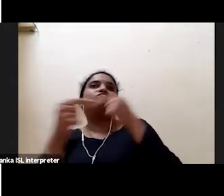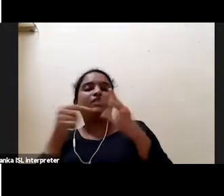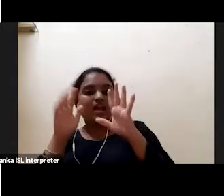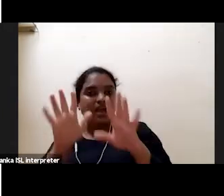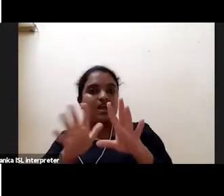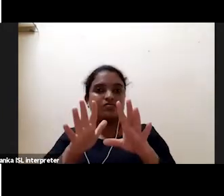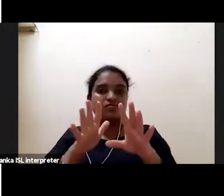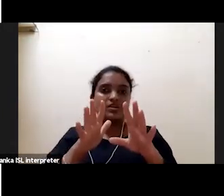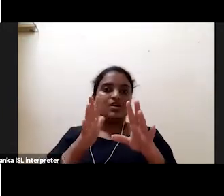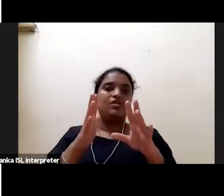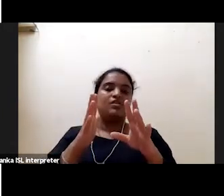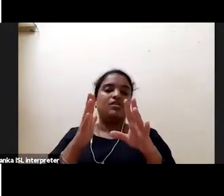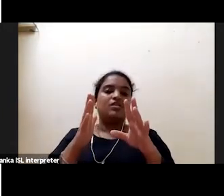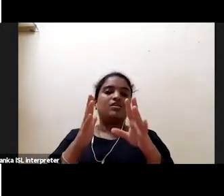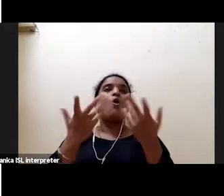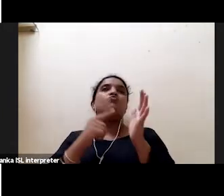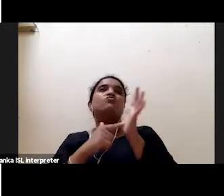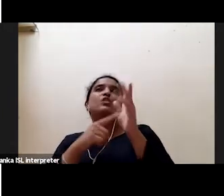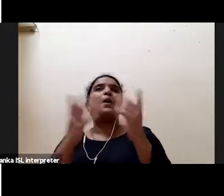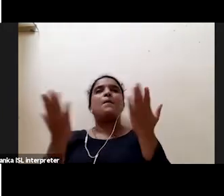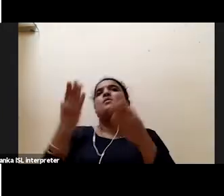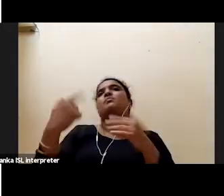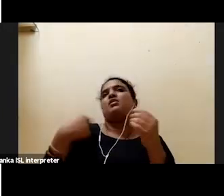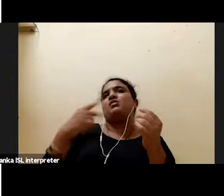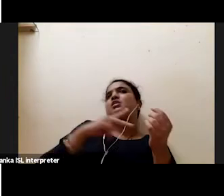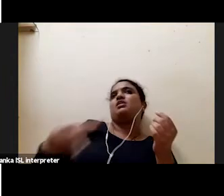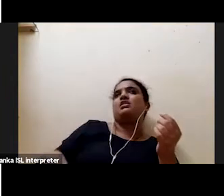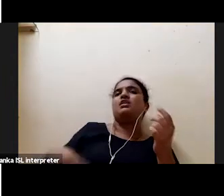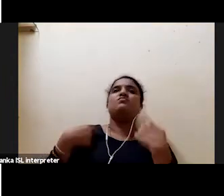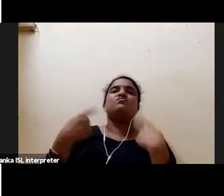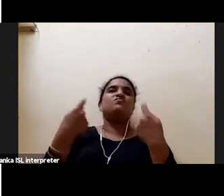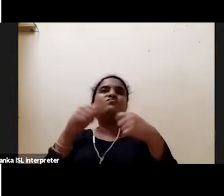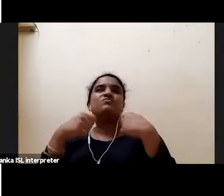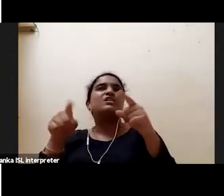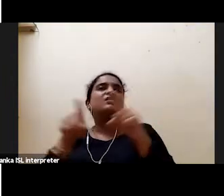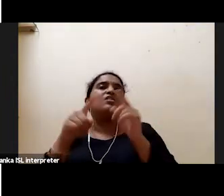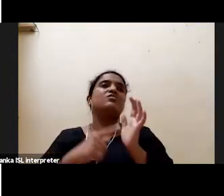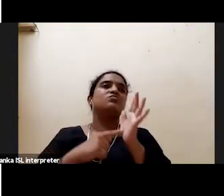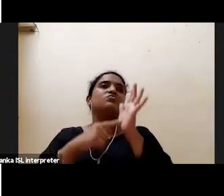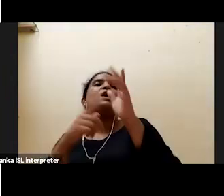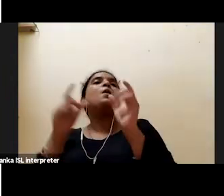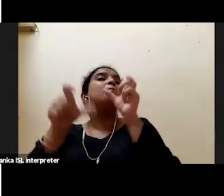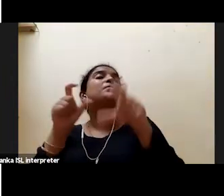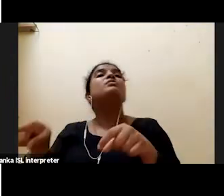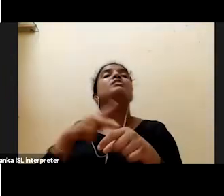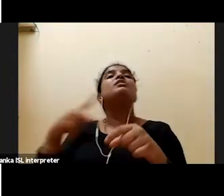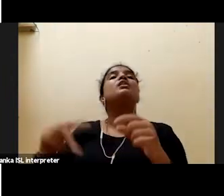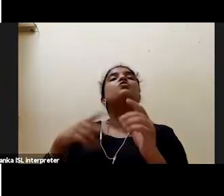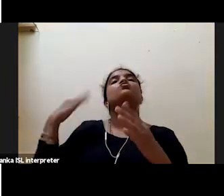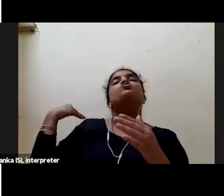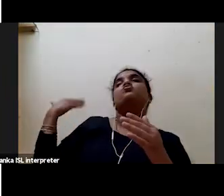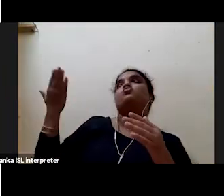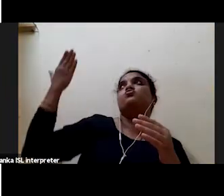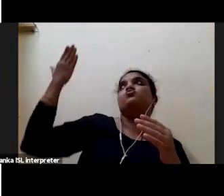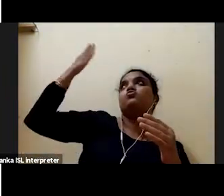what, say, you are from Karnataka. So you say that I'm going to tell you what people in Karnataka were eating 1,000 years ago.